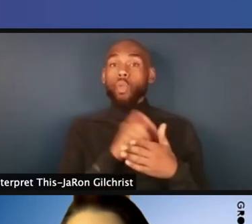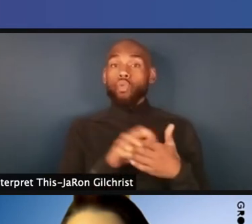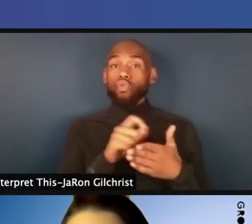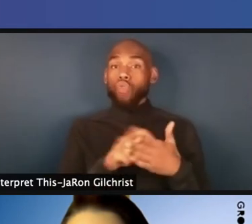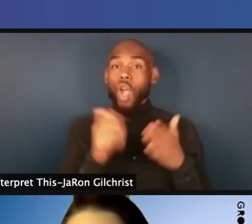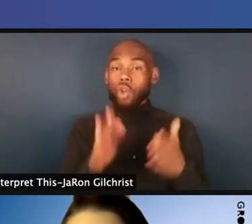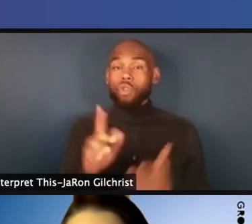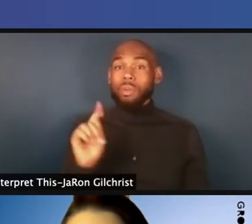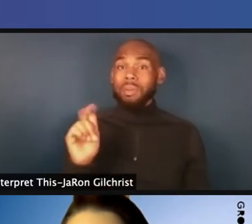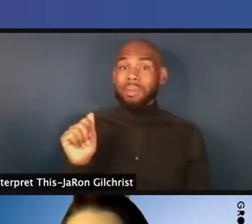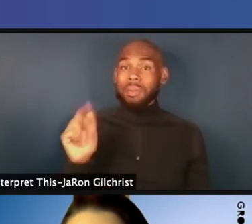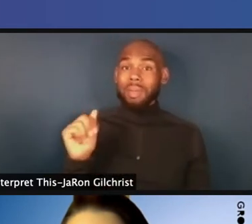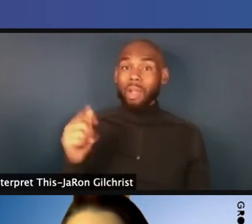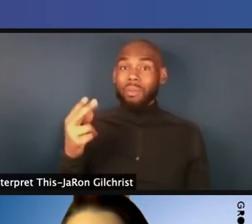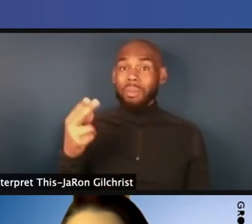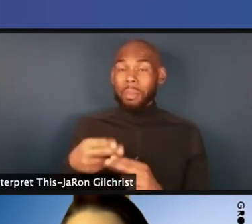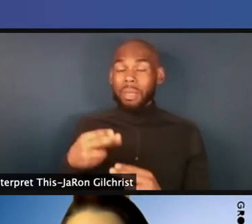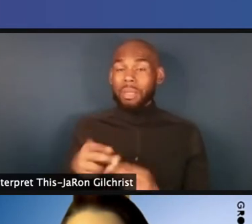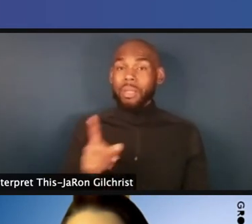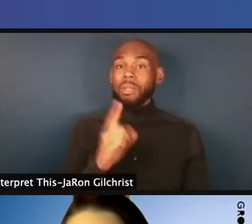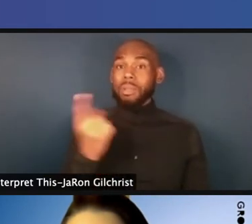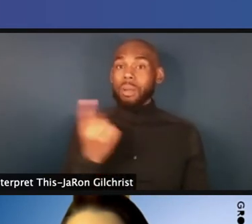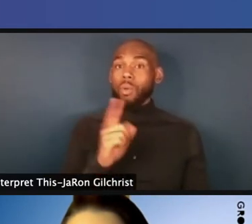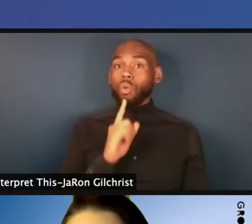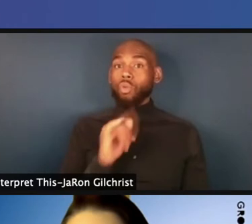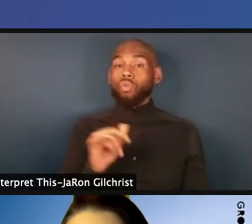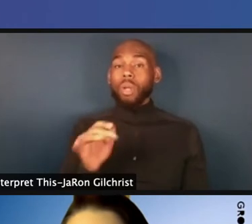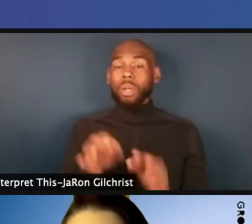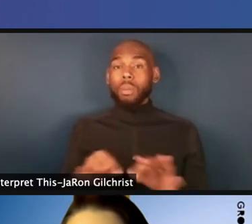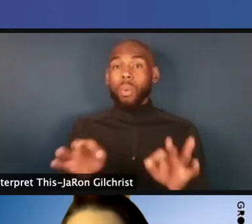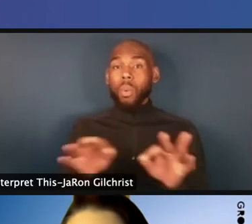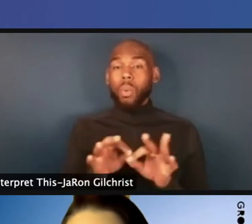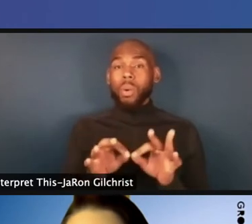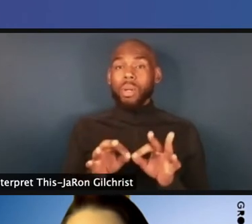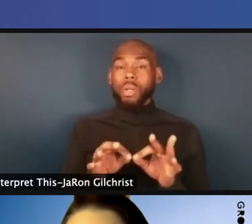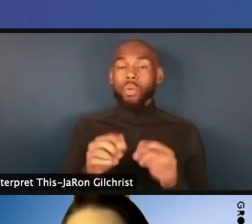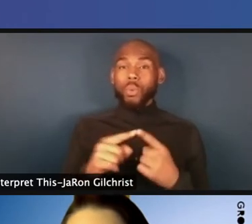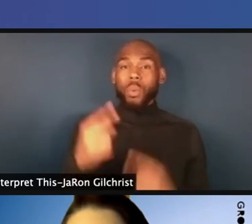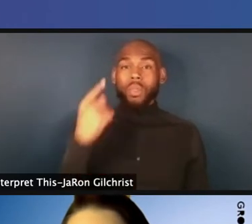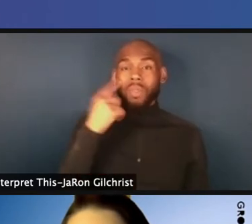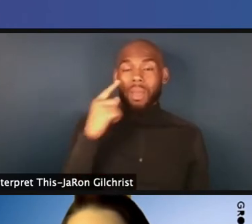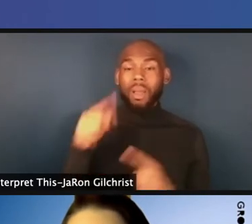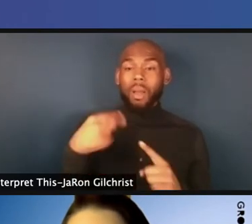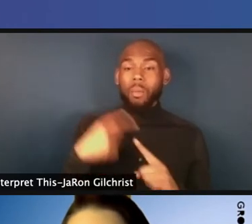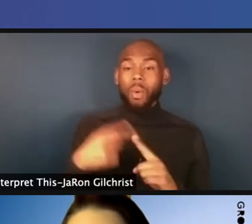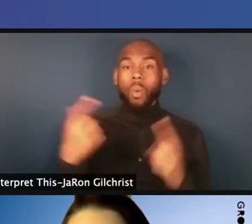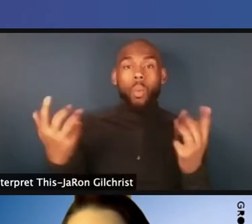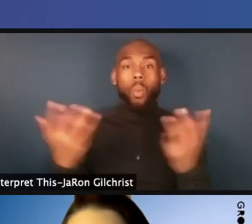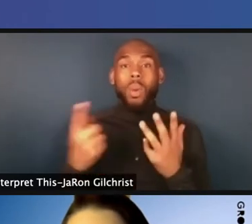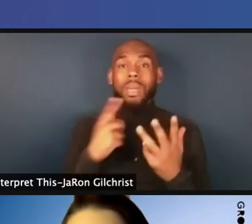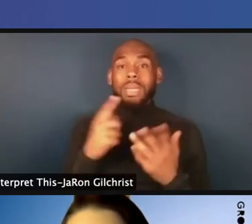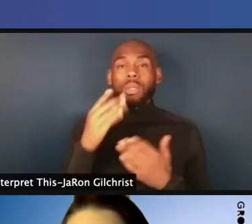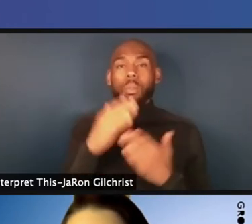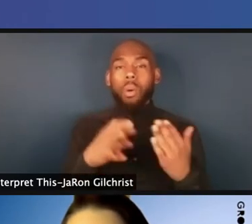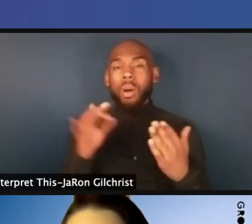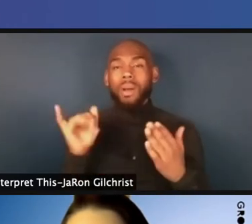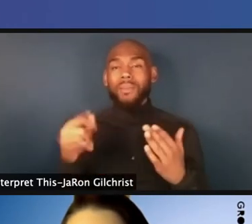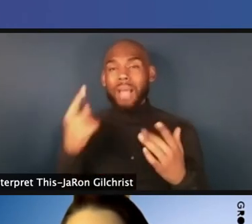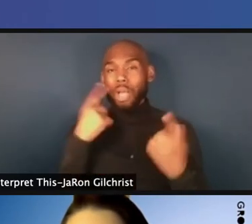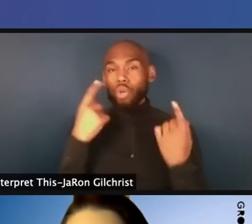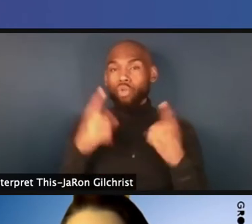are also something that's really important as individual producers to think about. What is part of the agreement I'm having